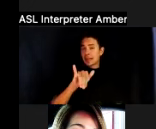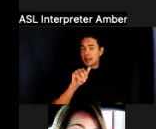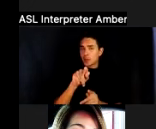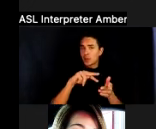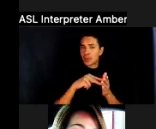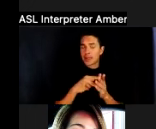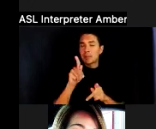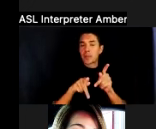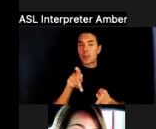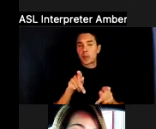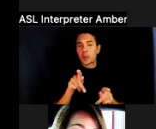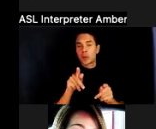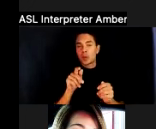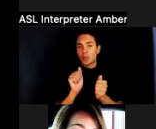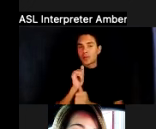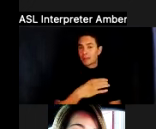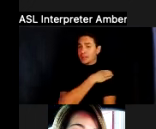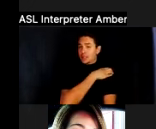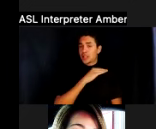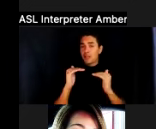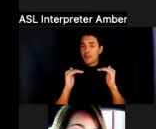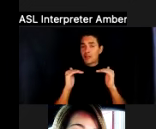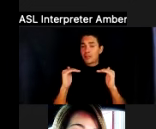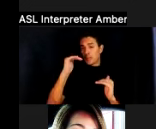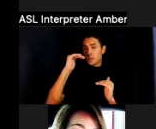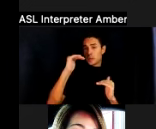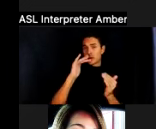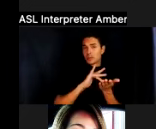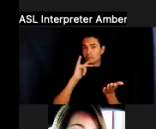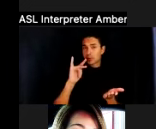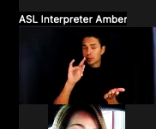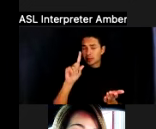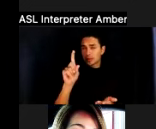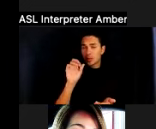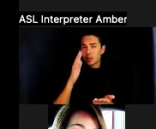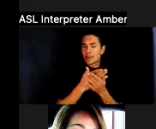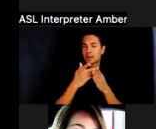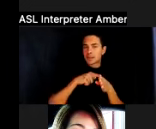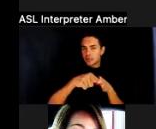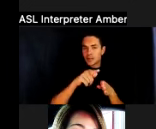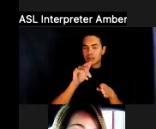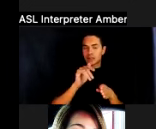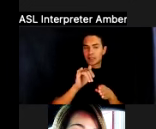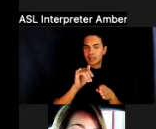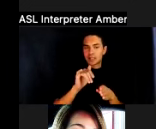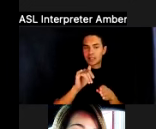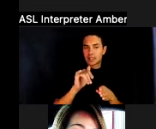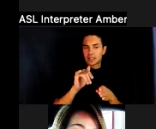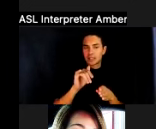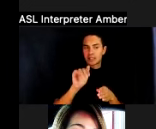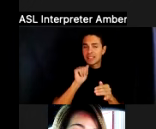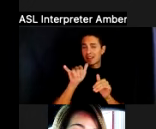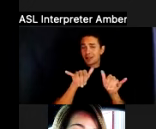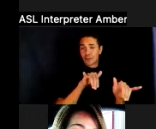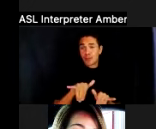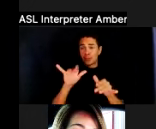saying that like those positions of power are being abused? Or is there something specific like that's it? Because that's just not a common term or phrase